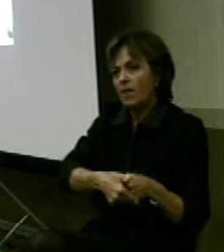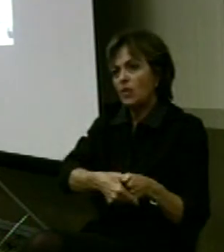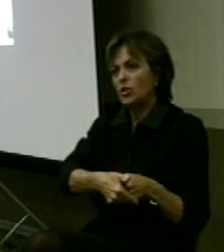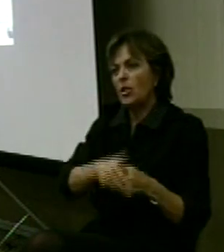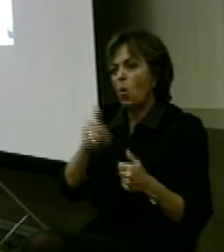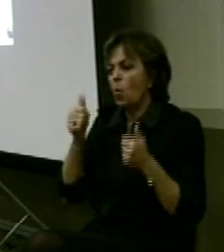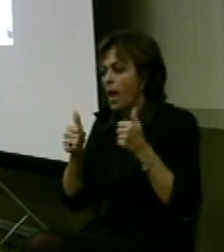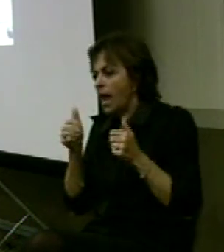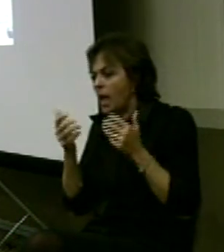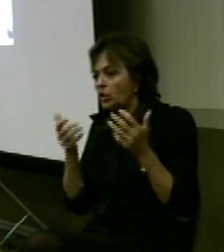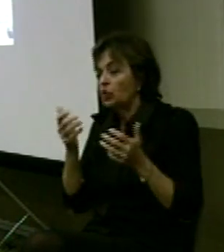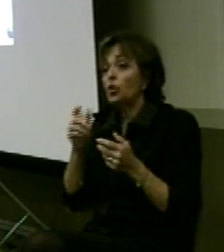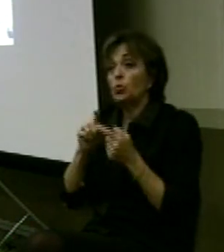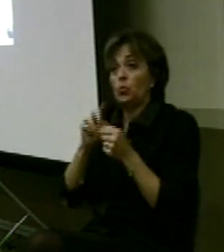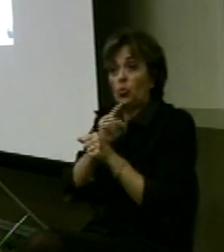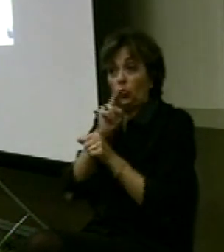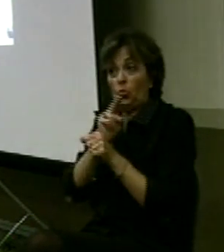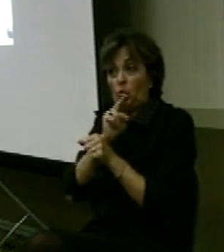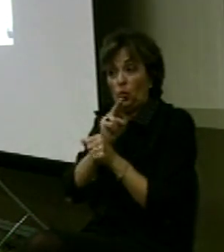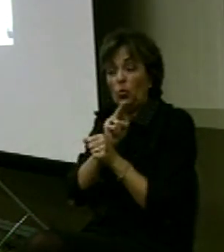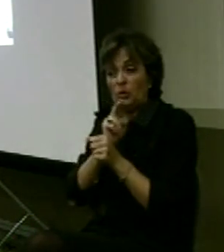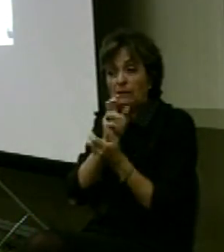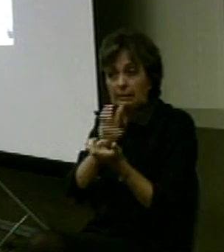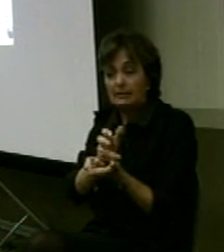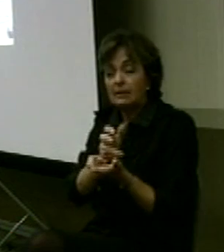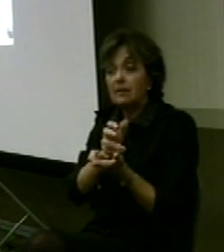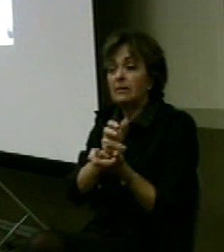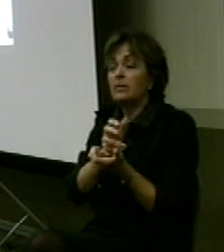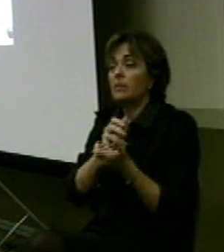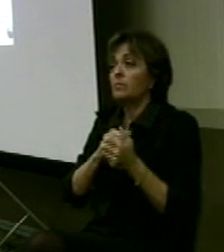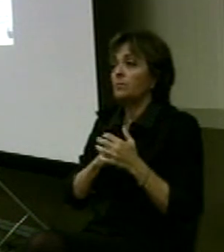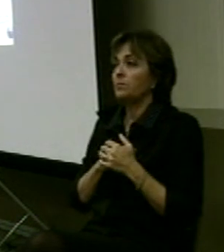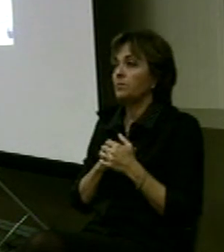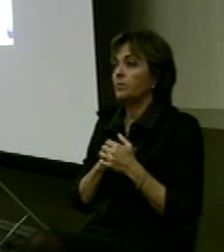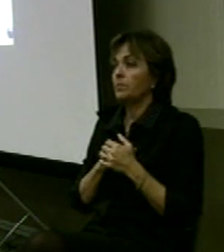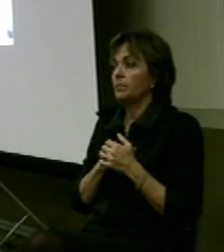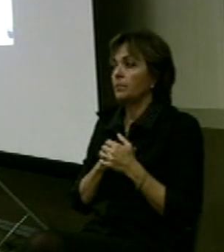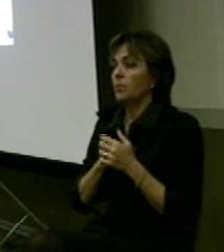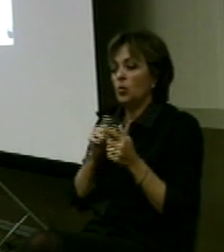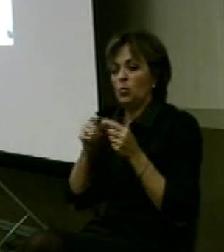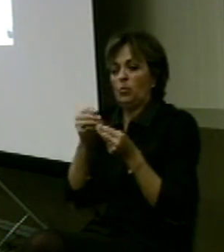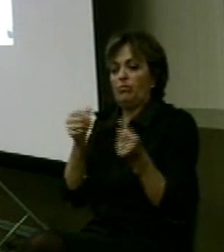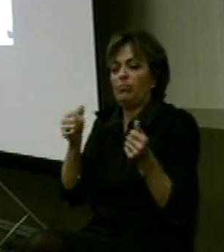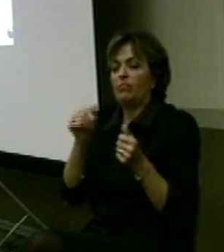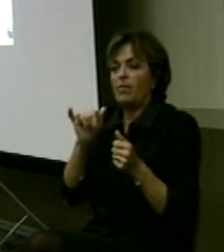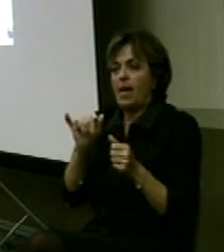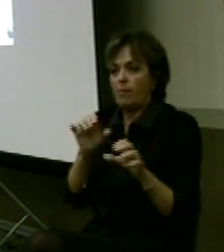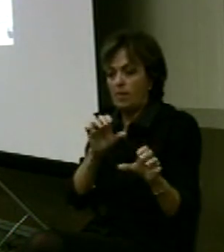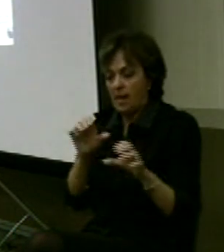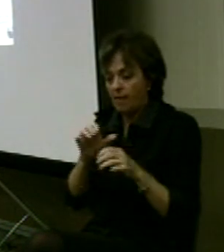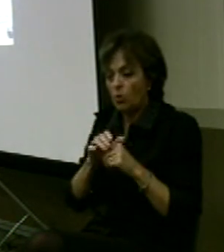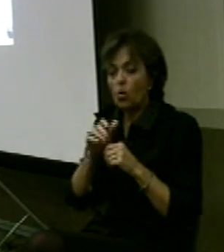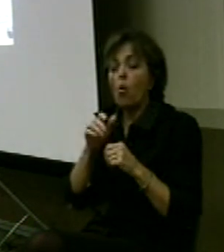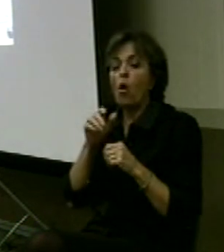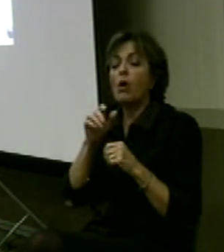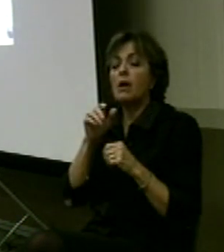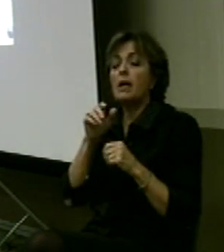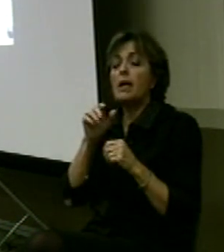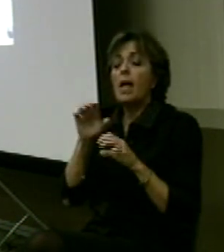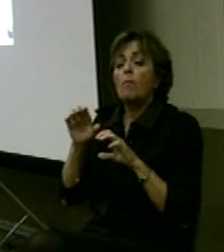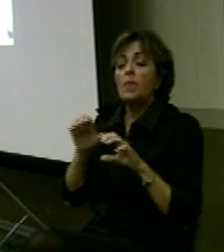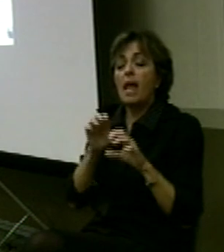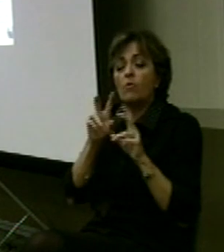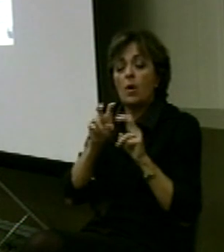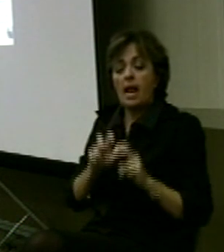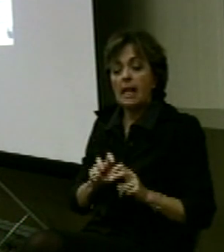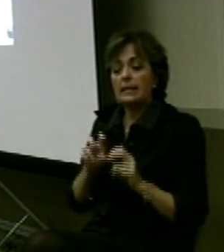intervention, which one to use to write the behavior or do the behavior analysis,